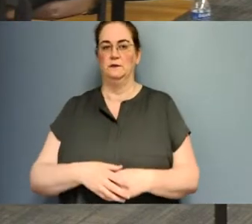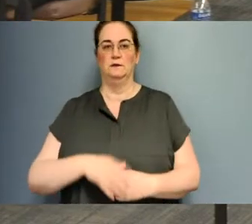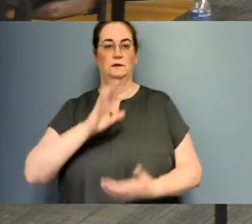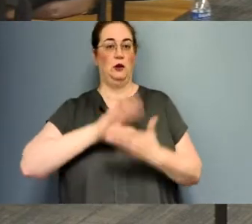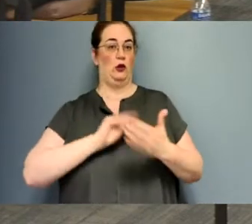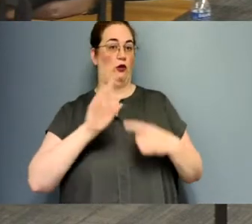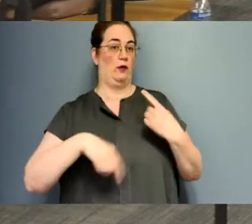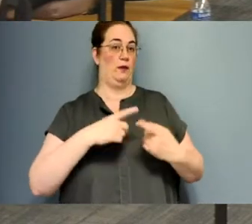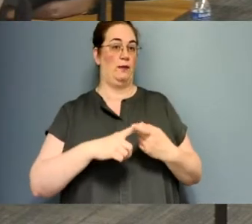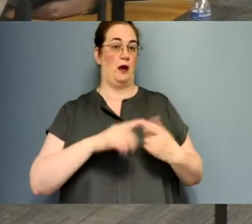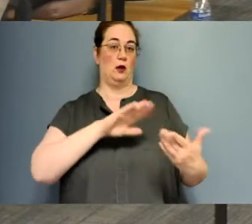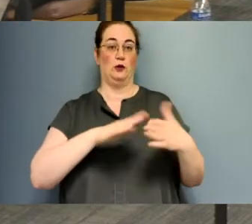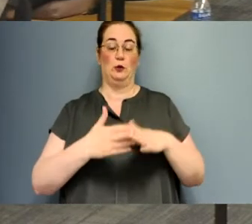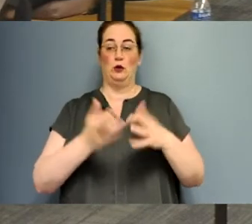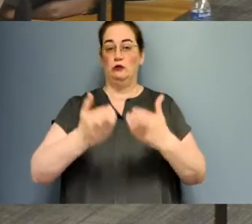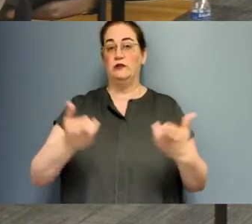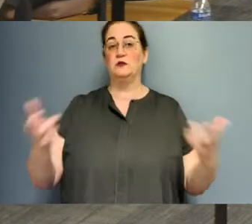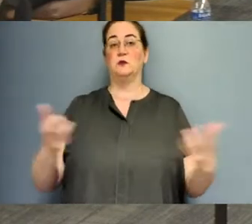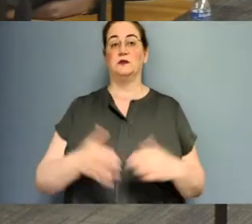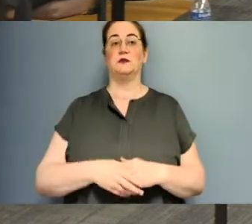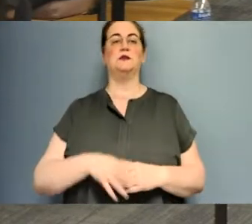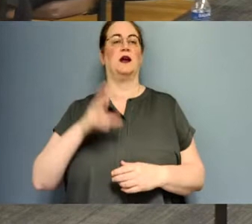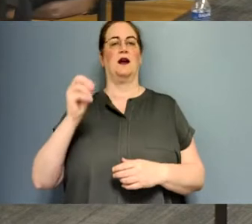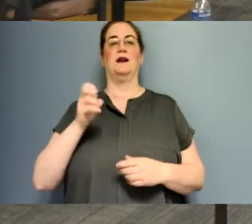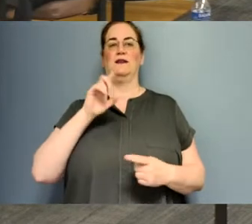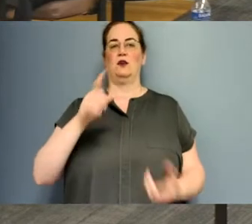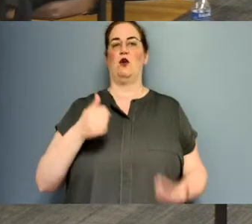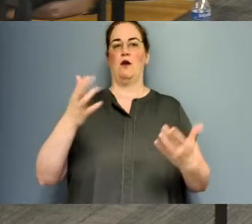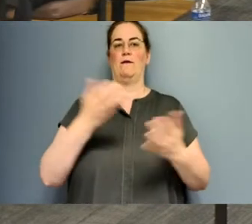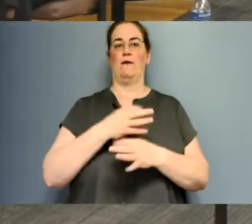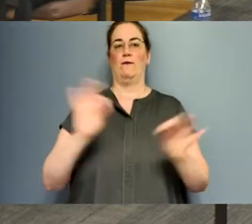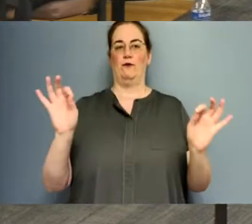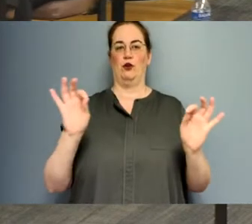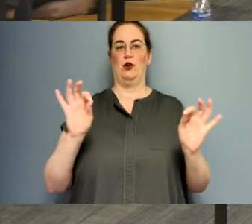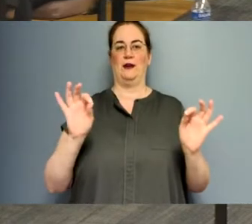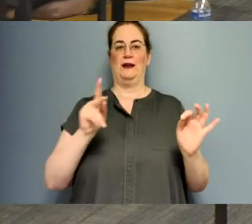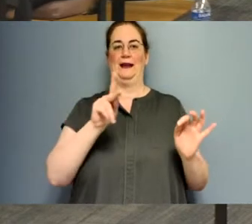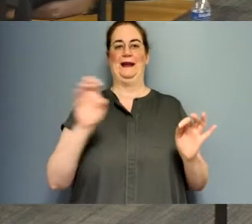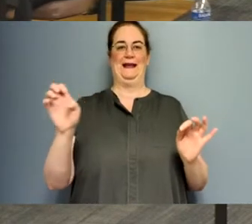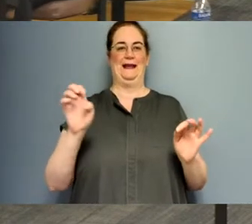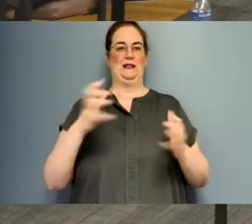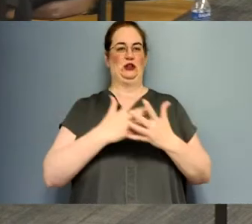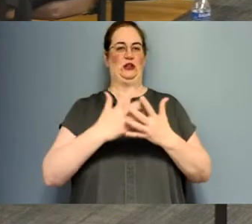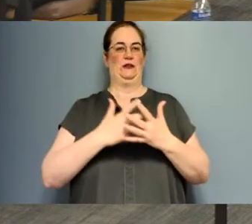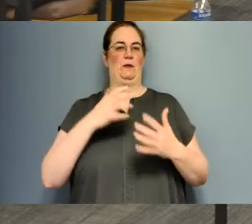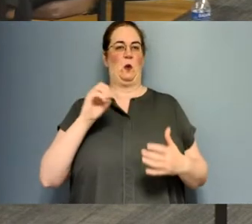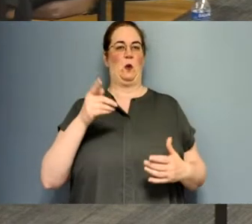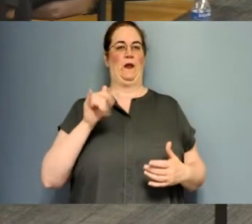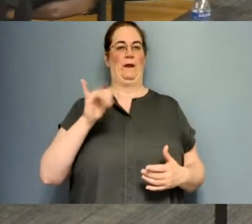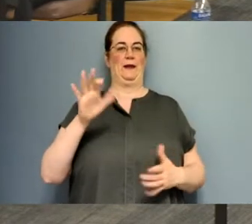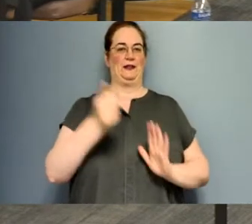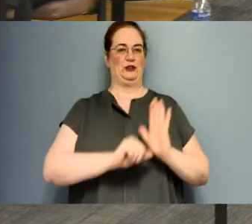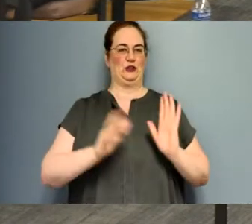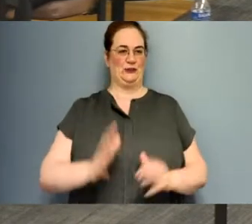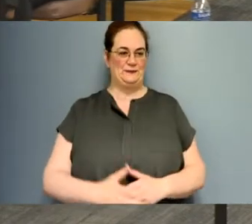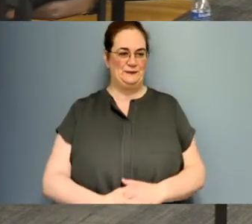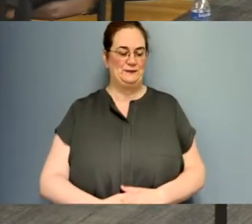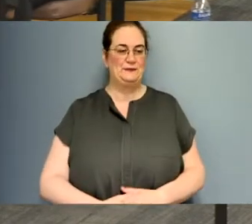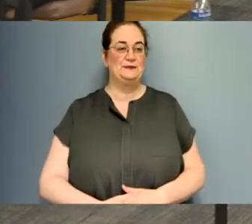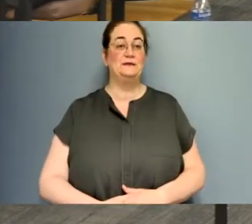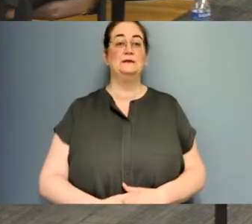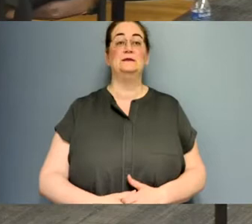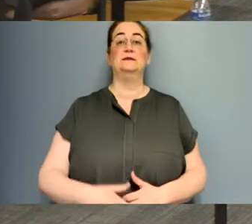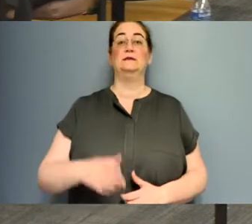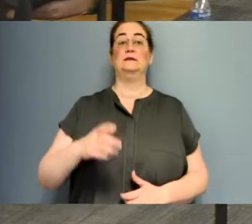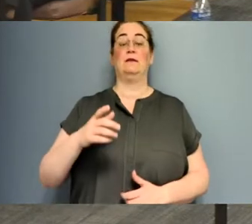about community resources, and even offer free knee screenings by an orthopedic surgeon. The Senior Games